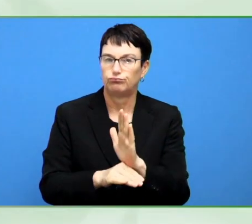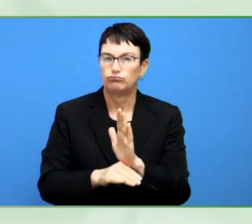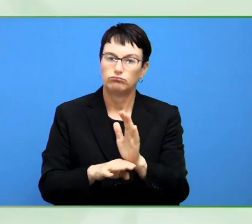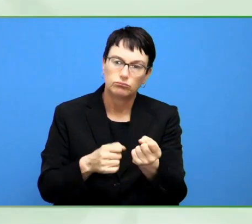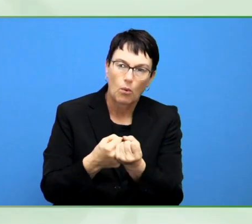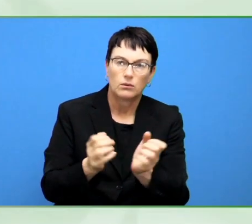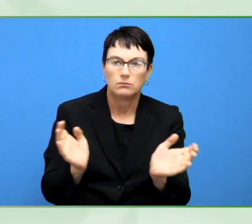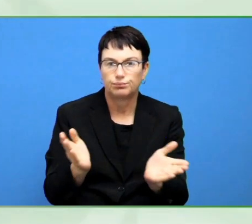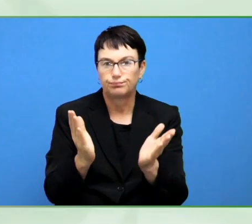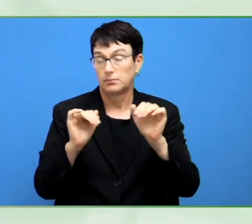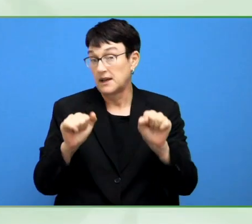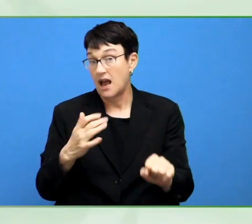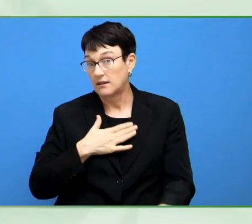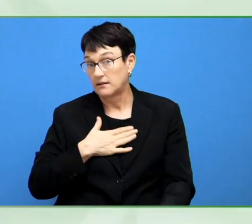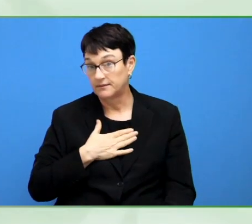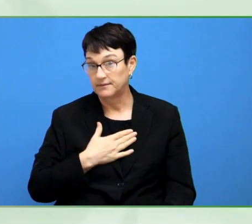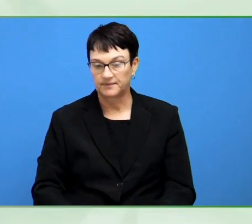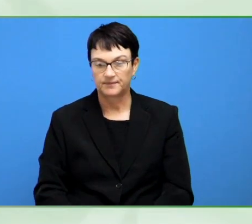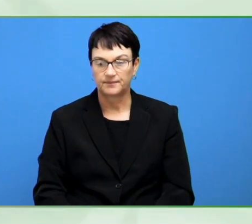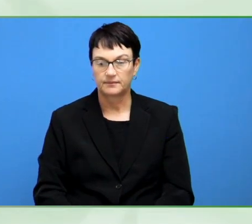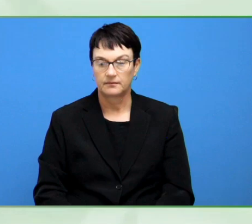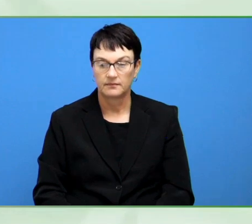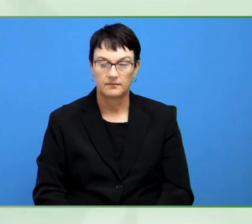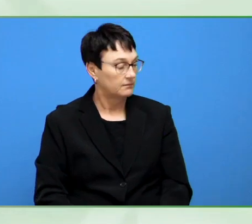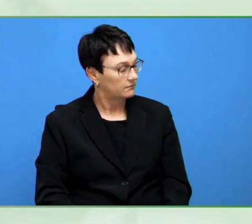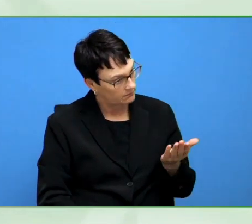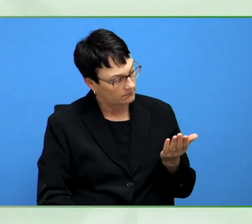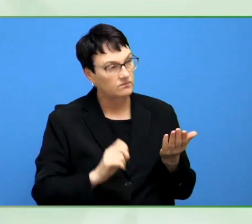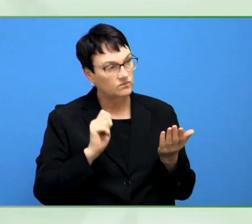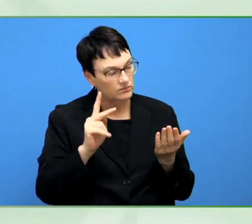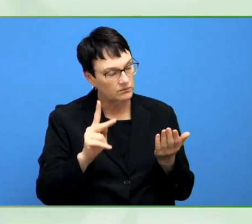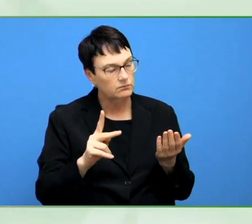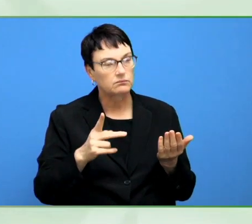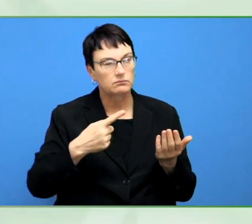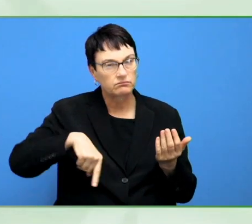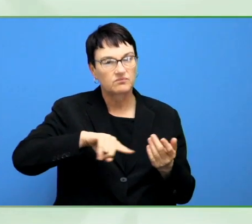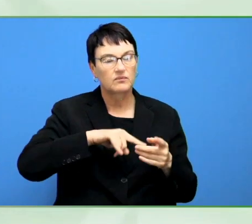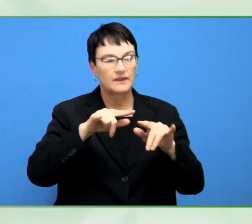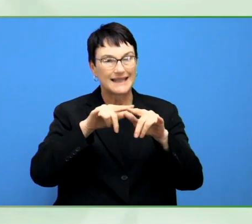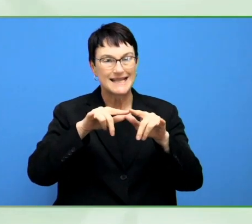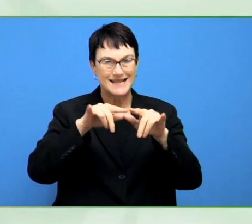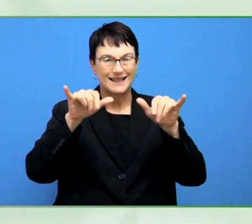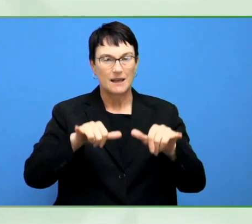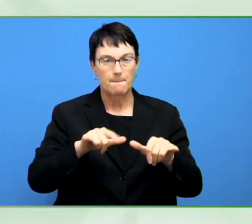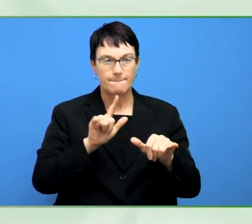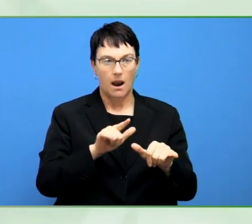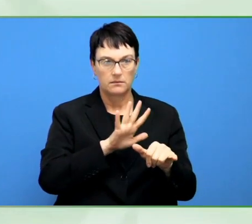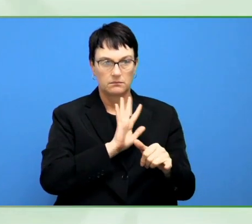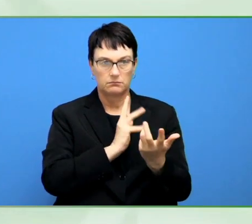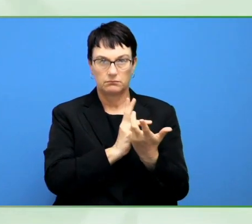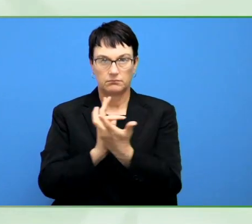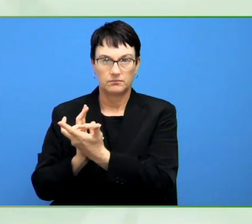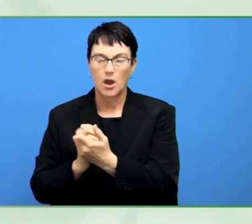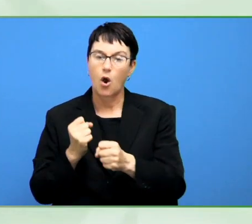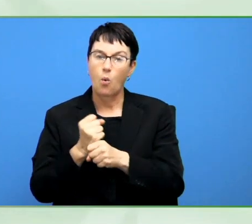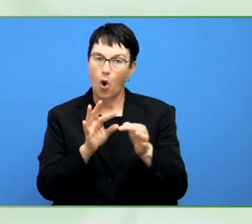Interoperability, harmonization across standards and yes. interoperability across Yes. systems, both are very important. Werner, you were mentioning that it's very important for